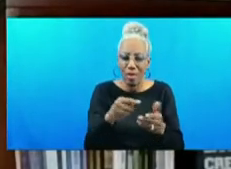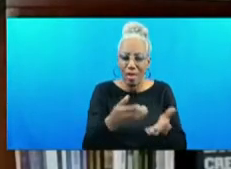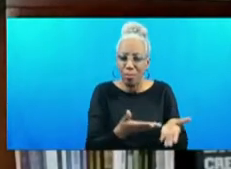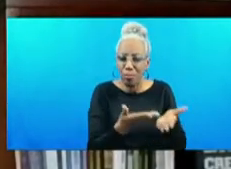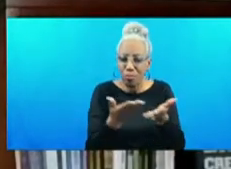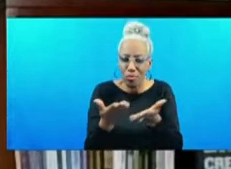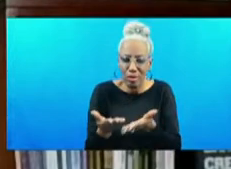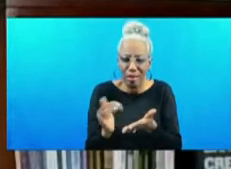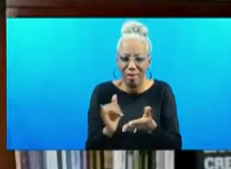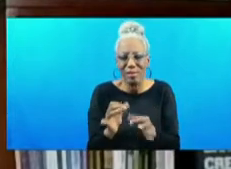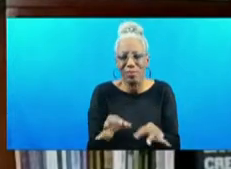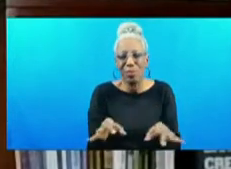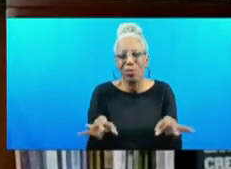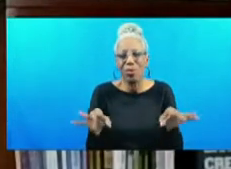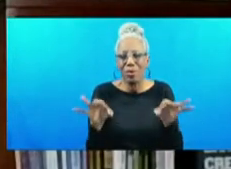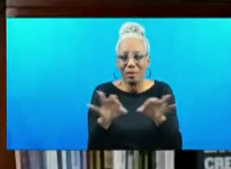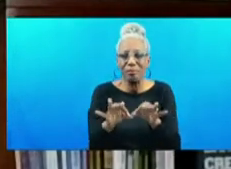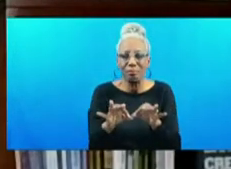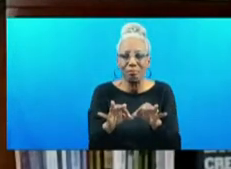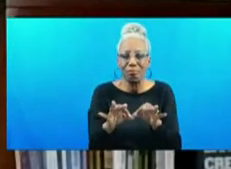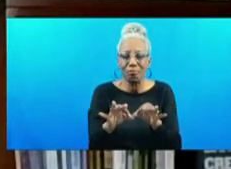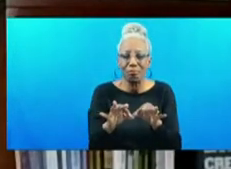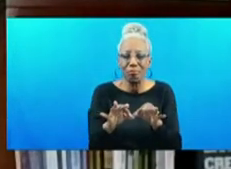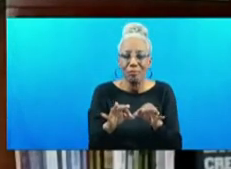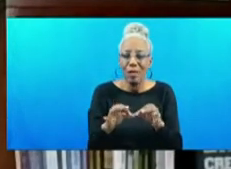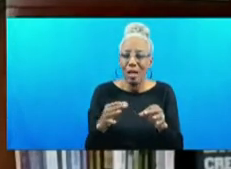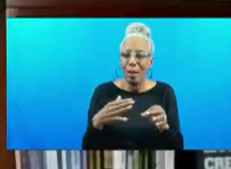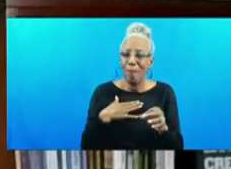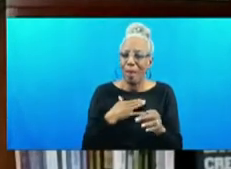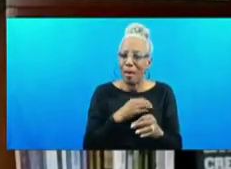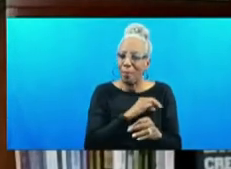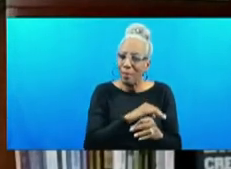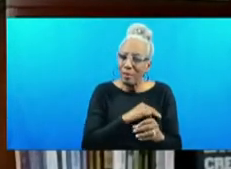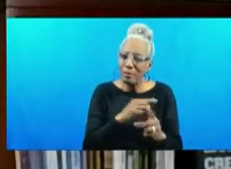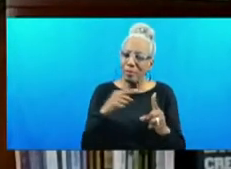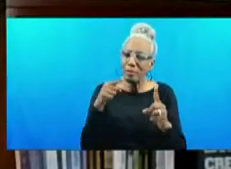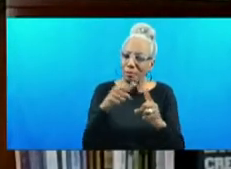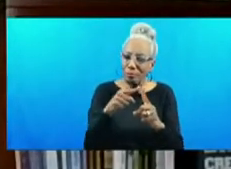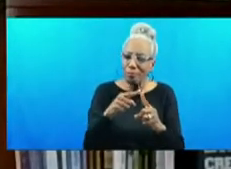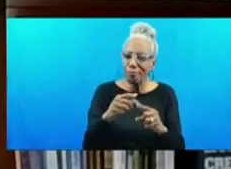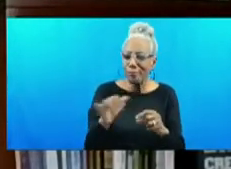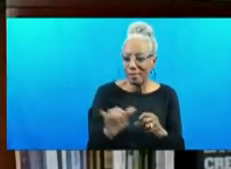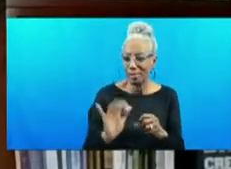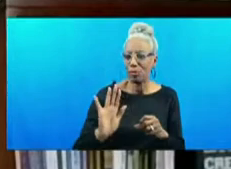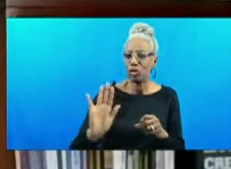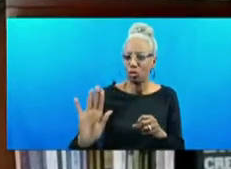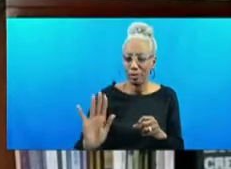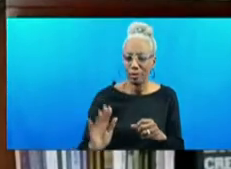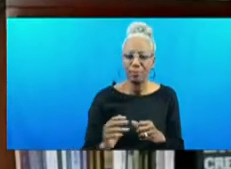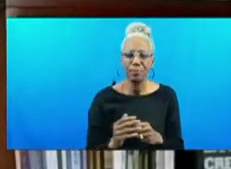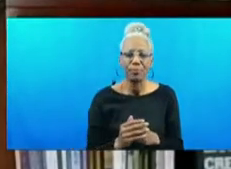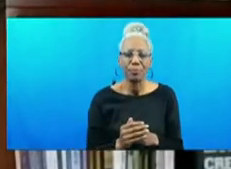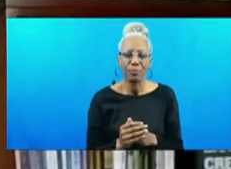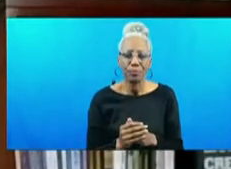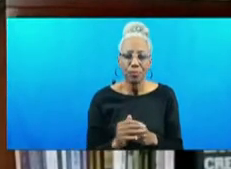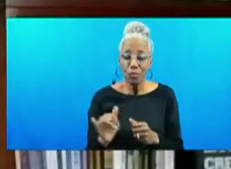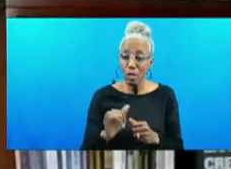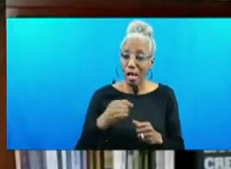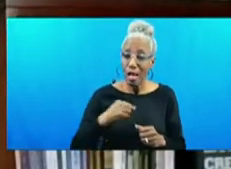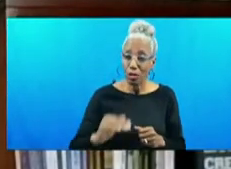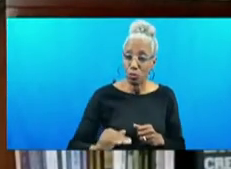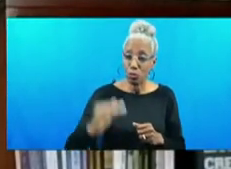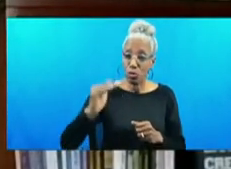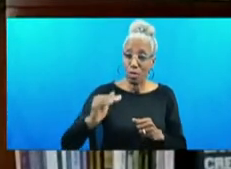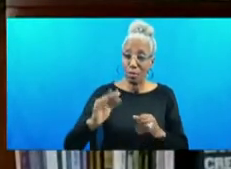a similar mission there in what we need to accomplish for our students. I also want to say that I grew up in a household in which it was